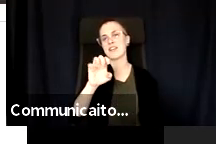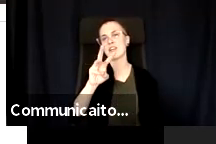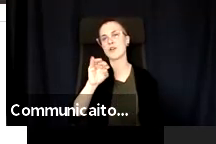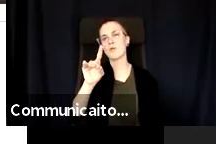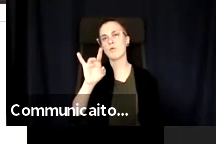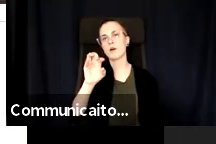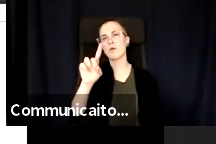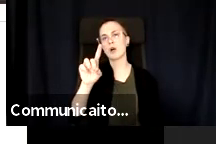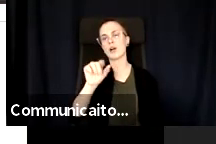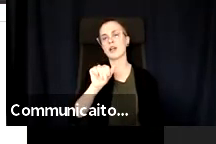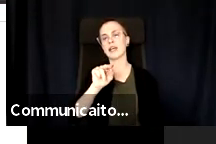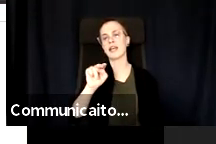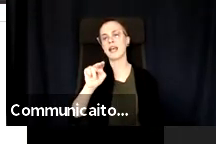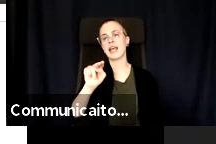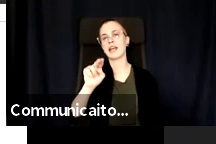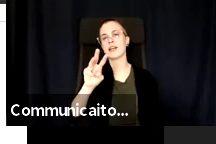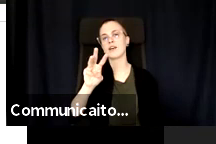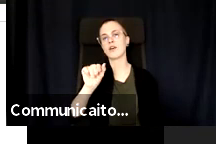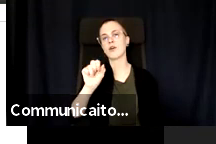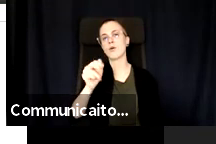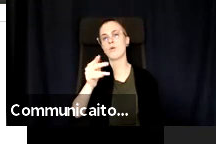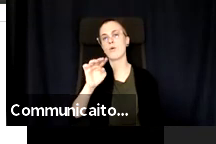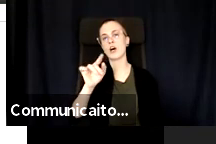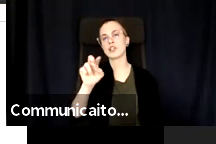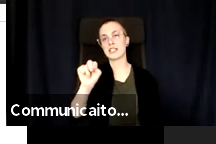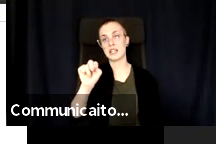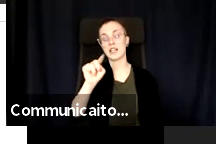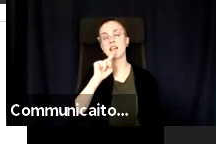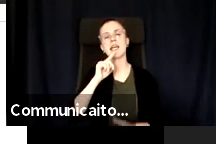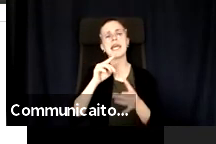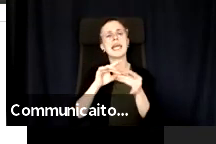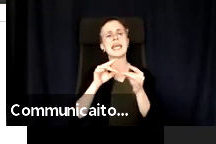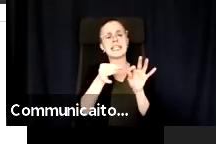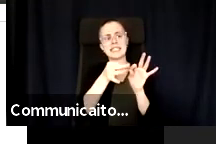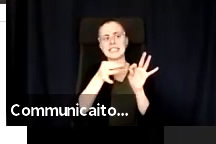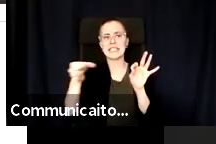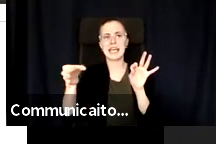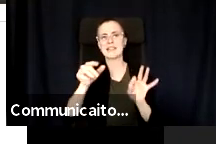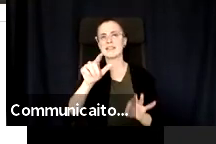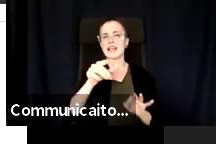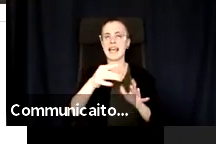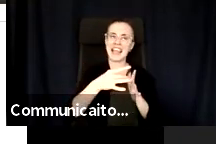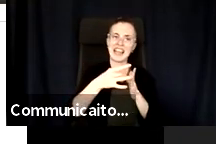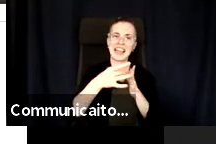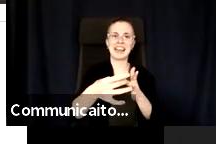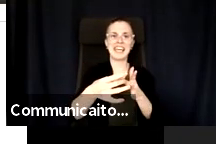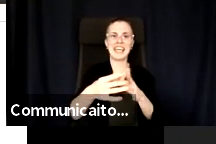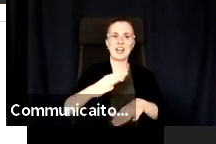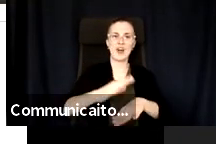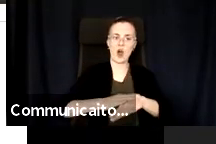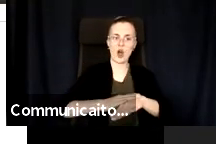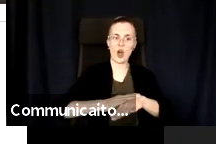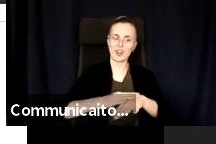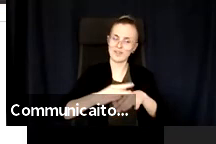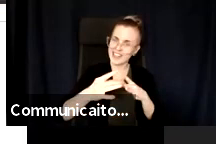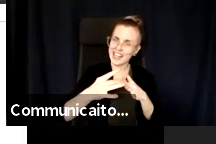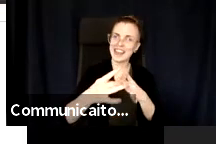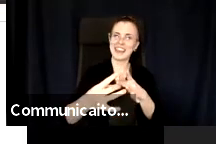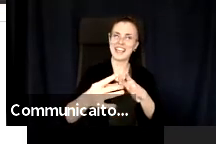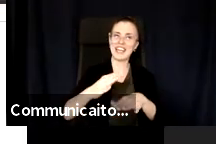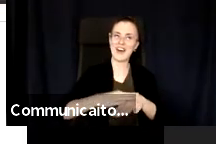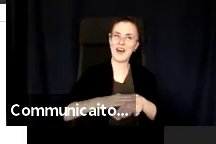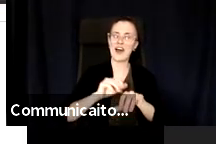Washington. And it says, lead on. And when I see that, I can hear Yoshiko Dart saying those words, lead on. So